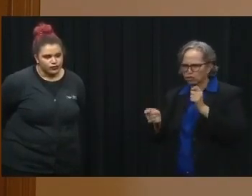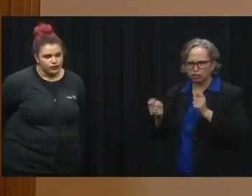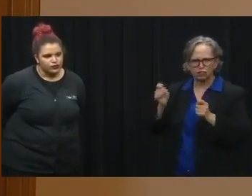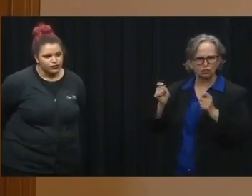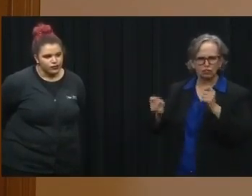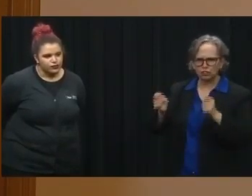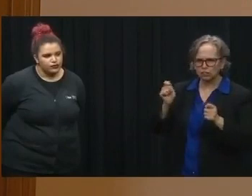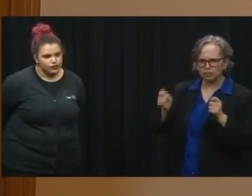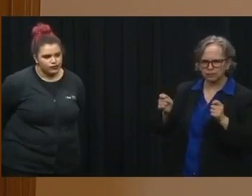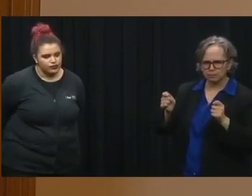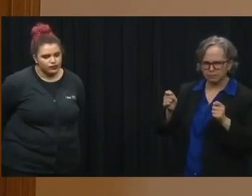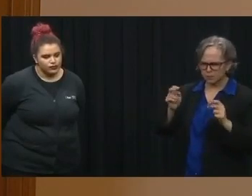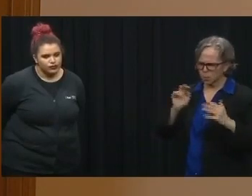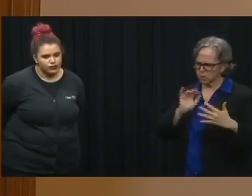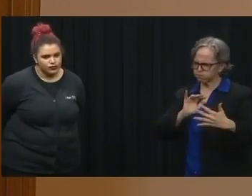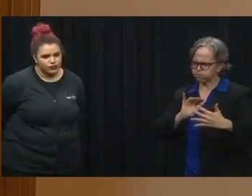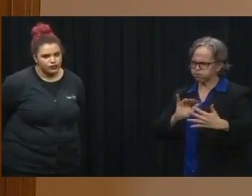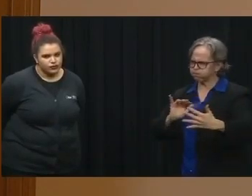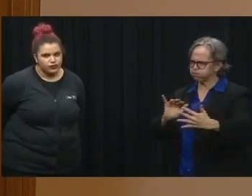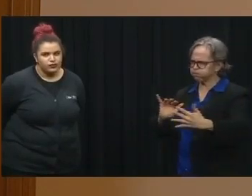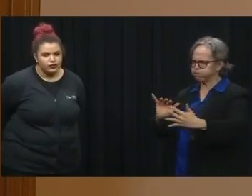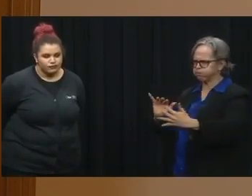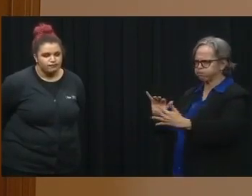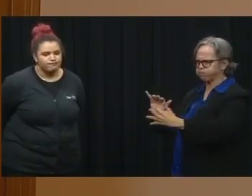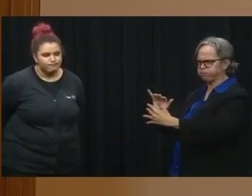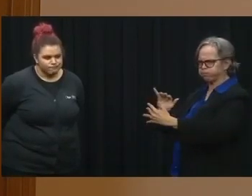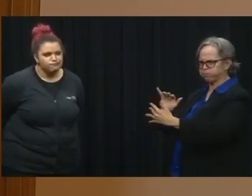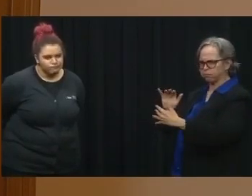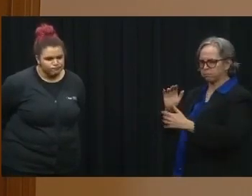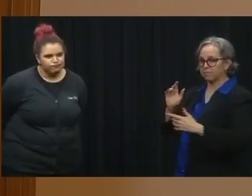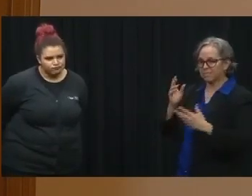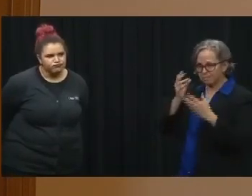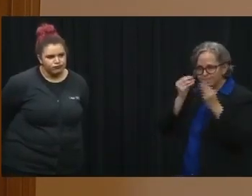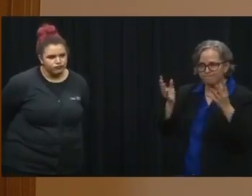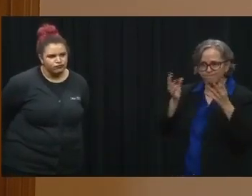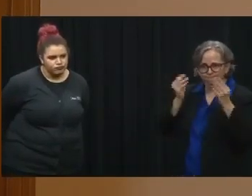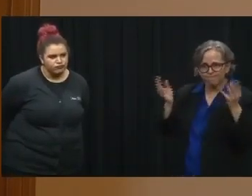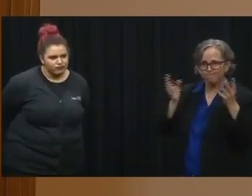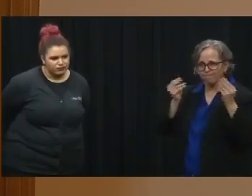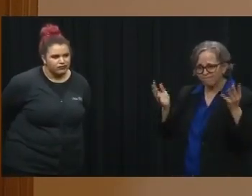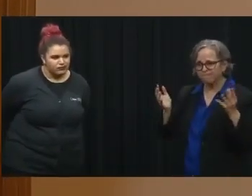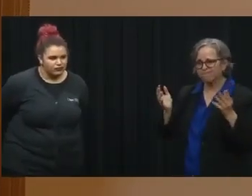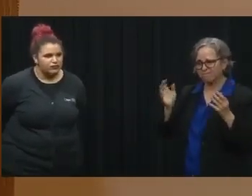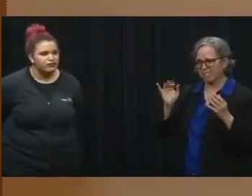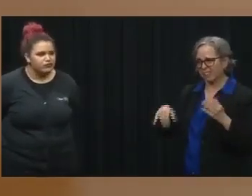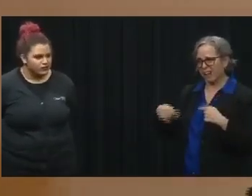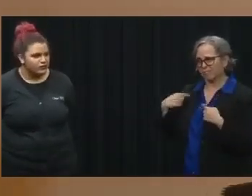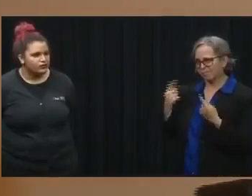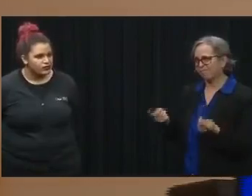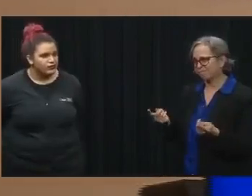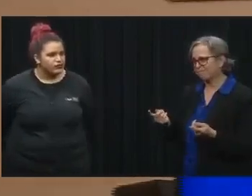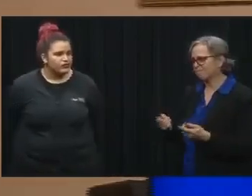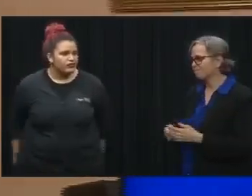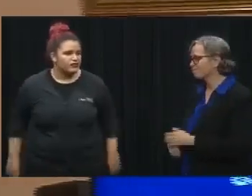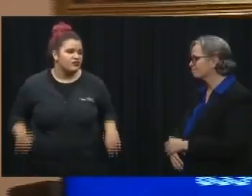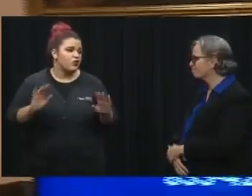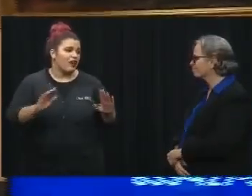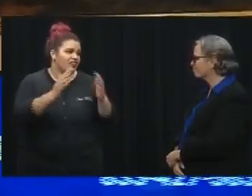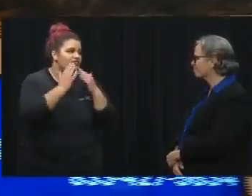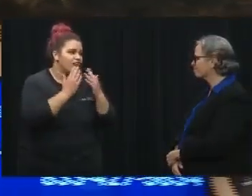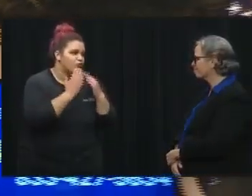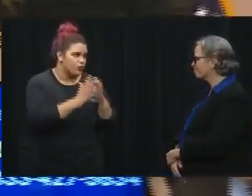the situation. We'll keep telling you about it, yes, and we'll bring you along with us. Great, thank you so much. Thank you. Thank you.